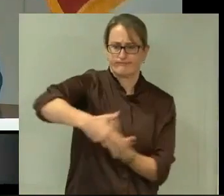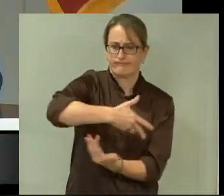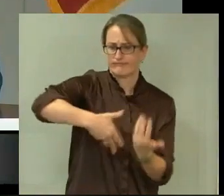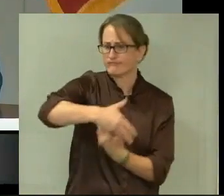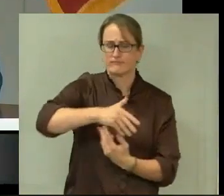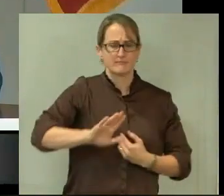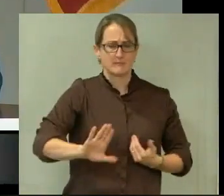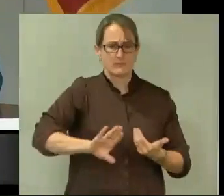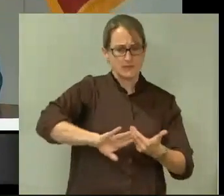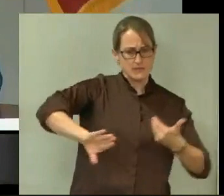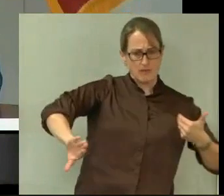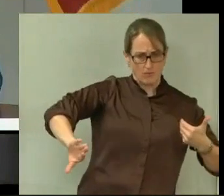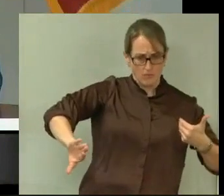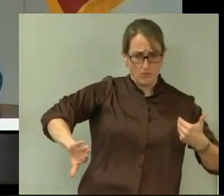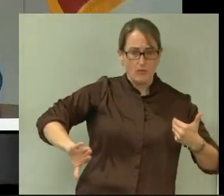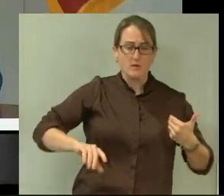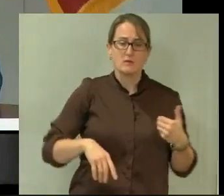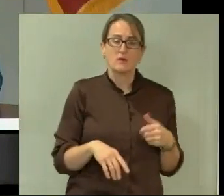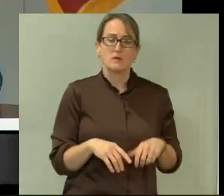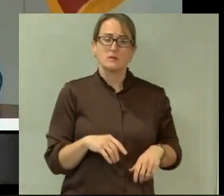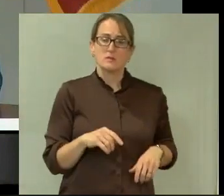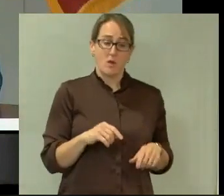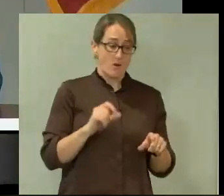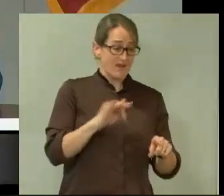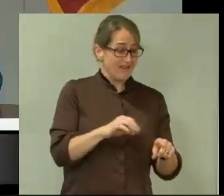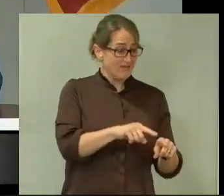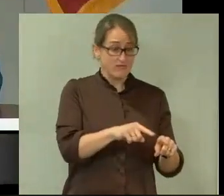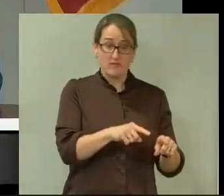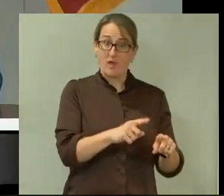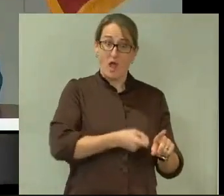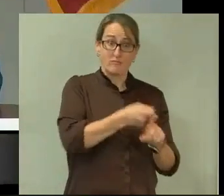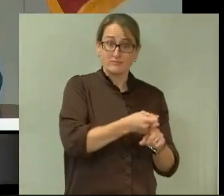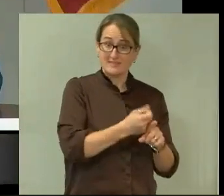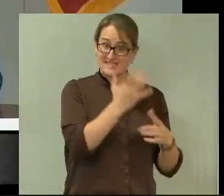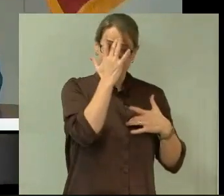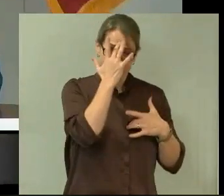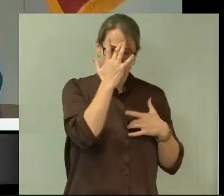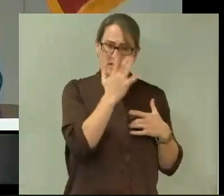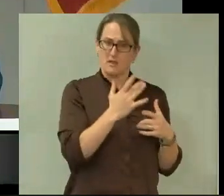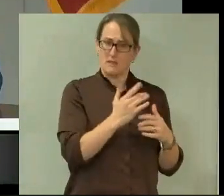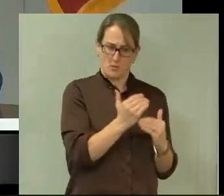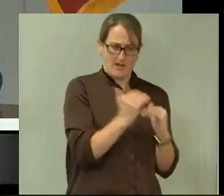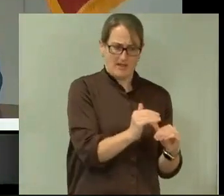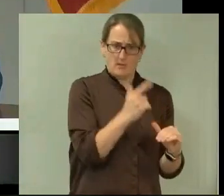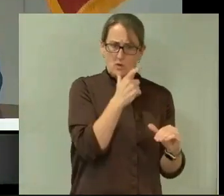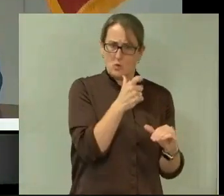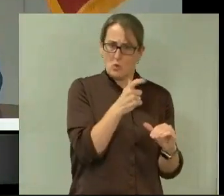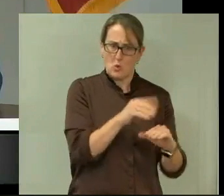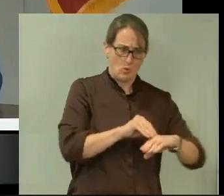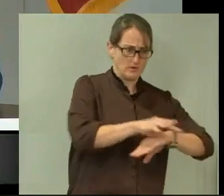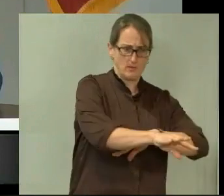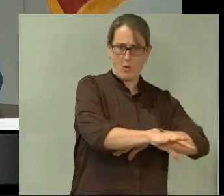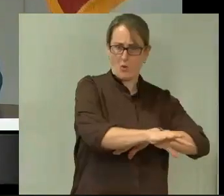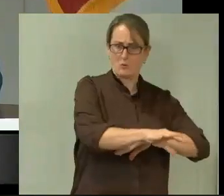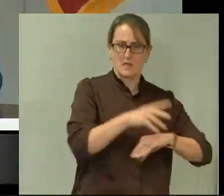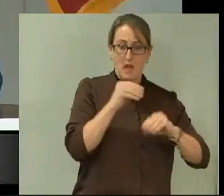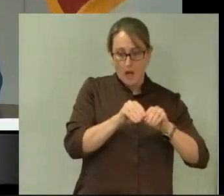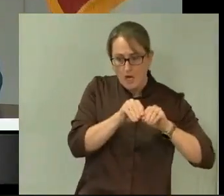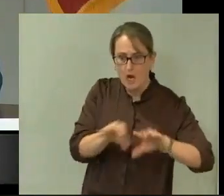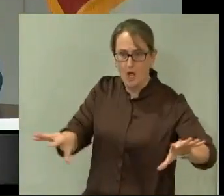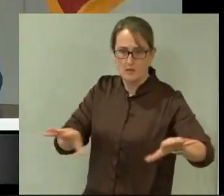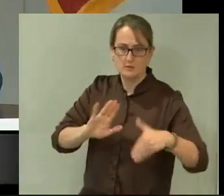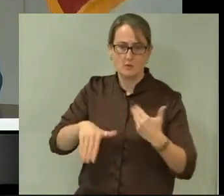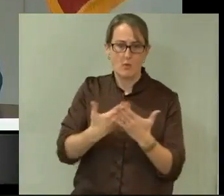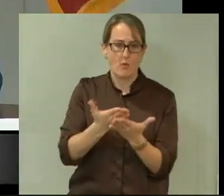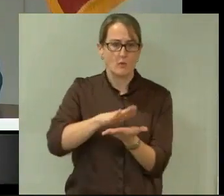have this happen in a more confined part of the school, as opposed to in the entire school as a whole. So there's the kind of